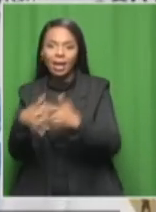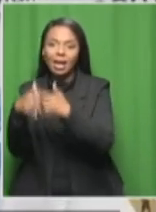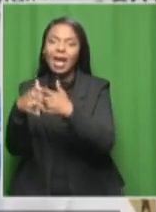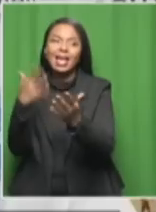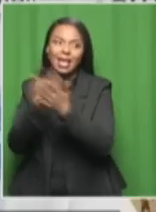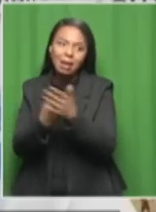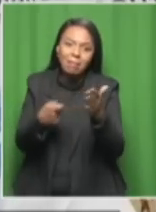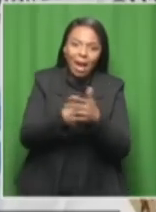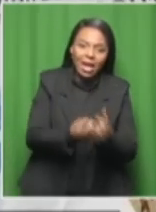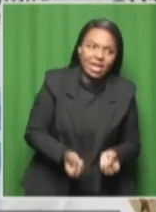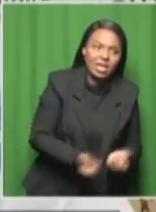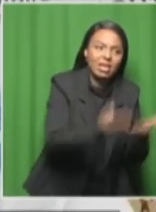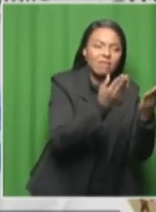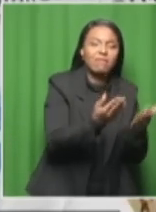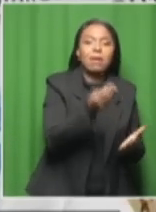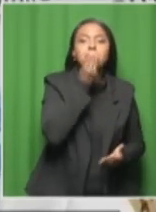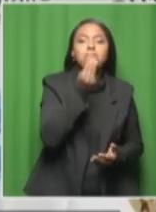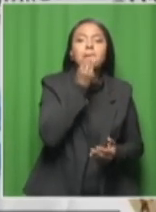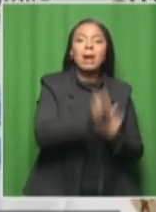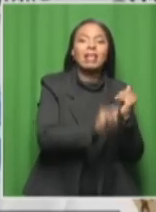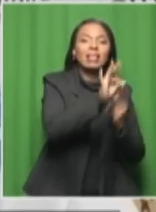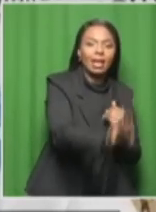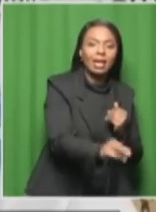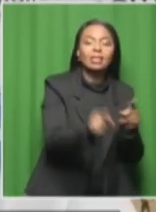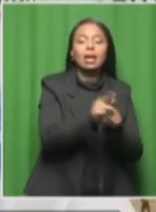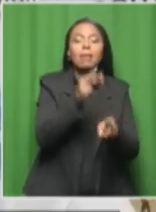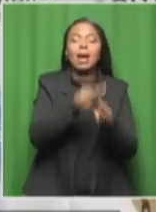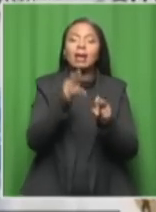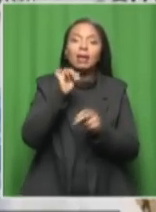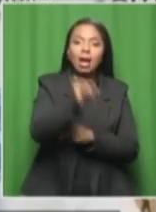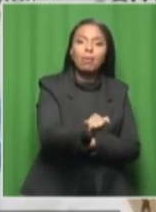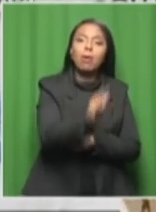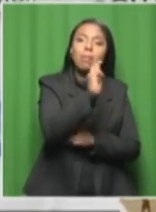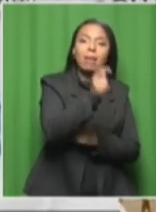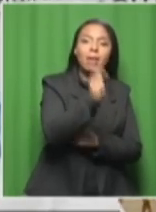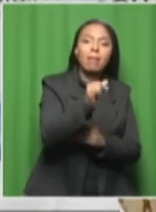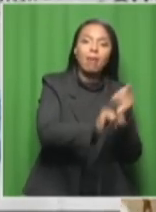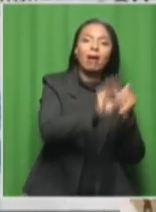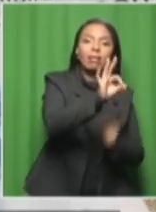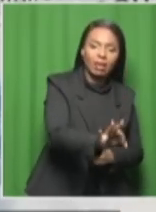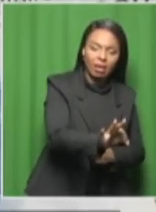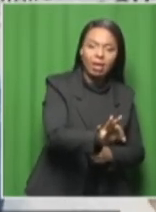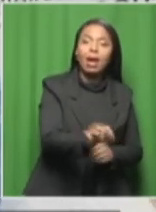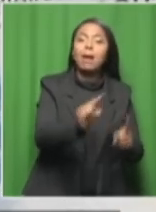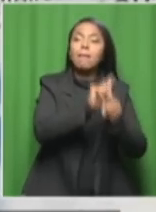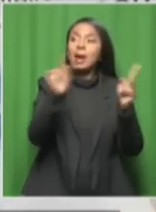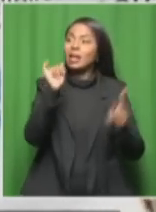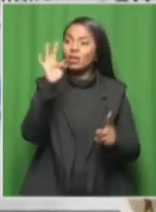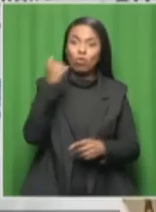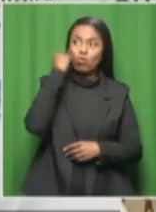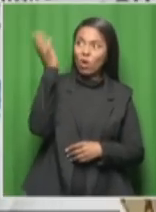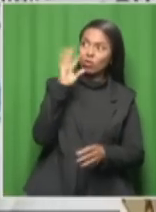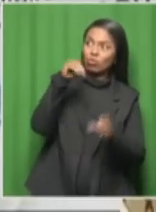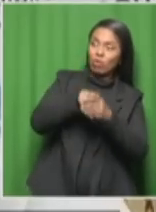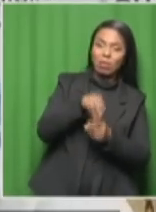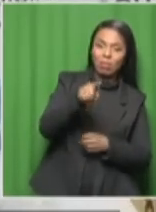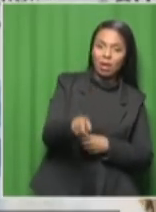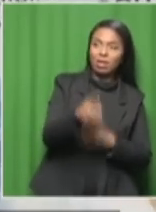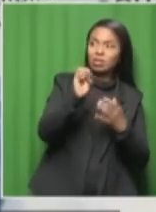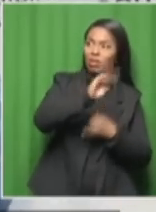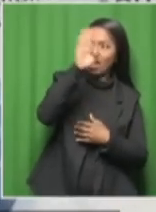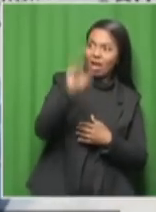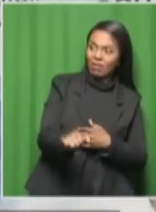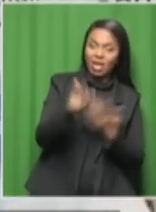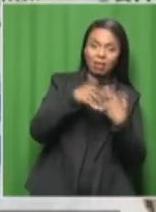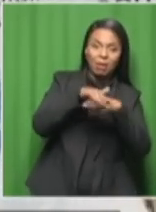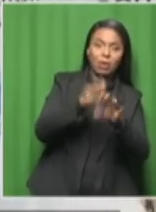groceries for 3 months and will pay their rent for 3 months. And secondly, those who don't want to reintegrate into South African community